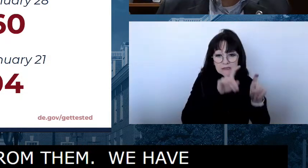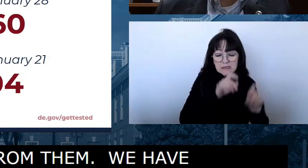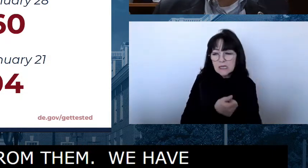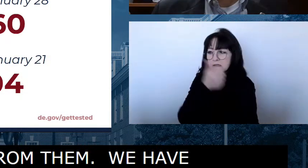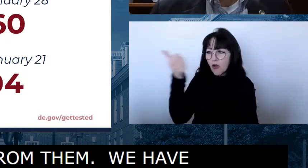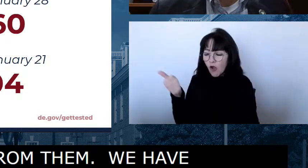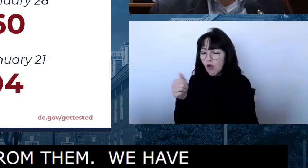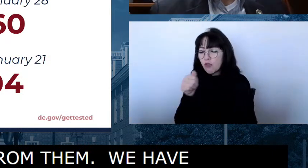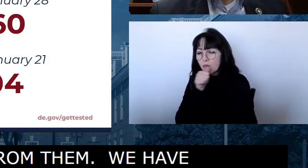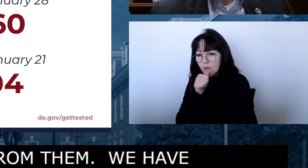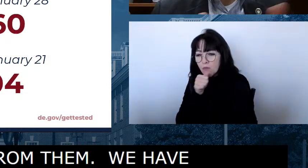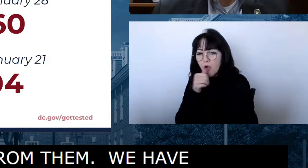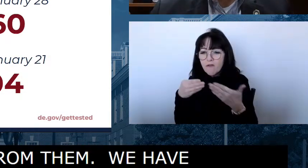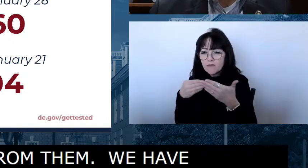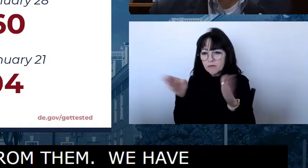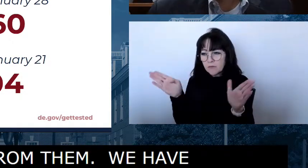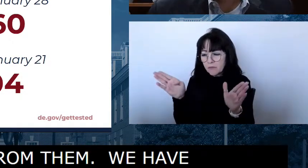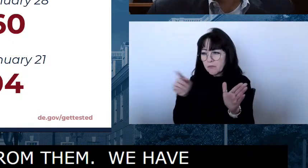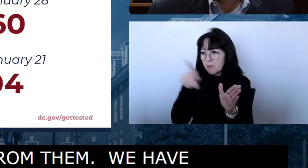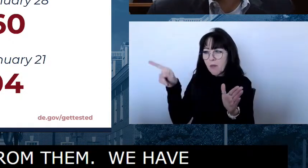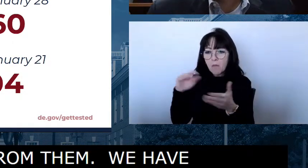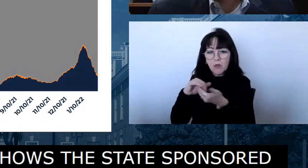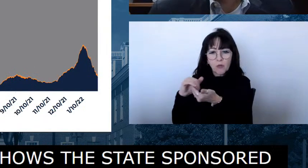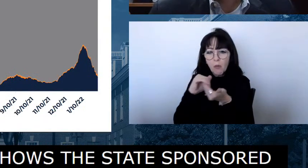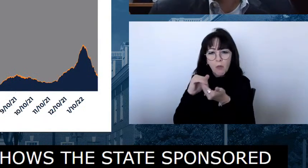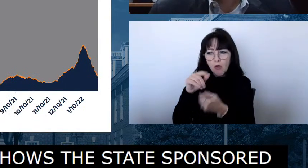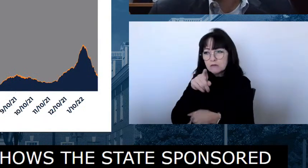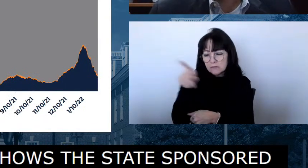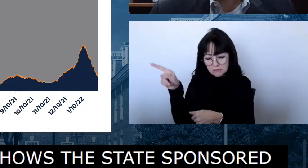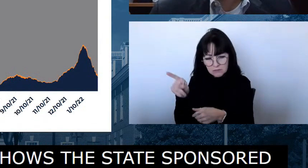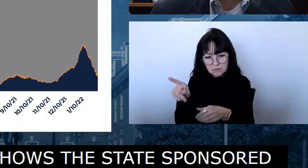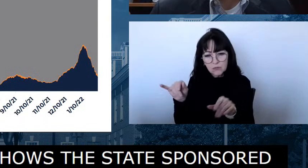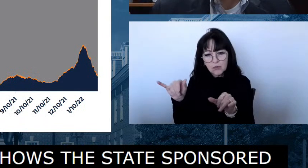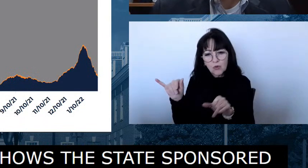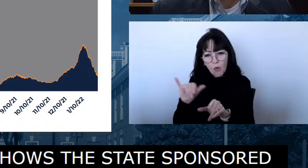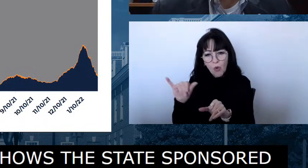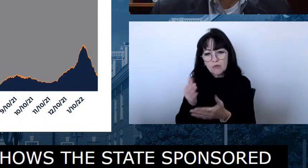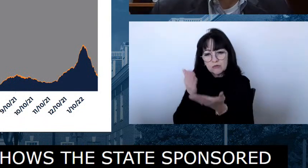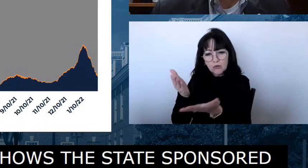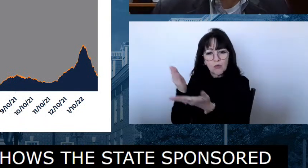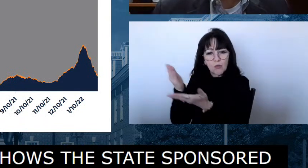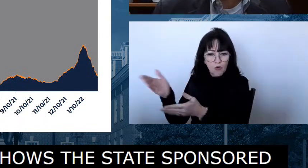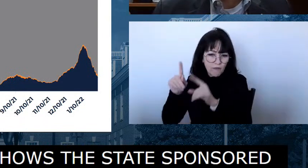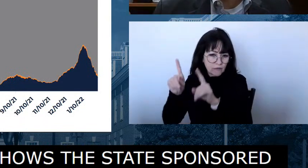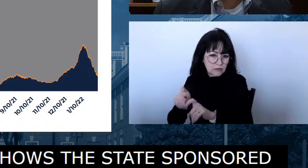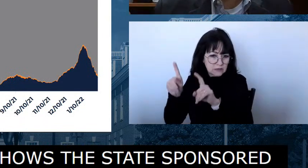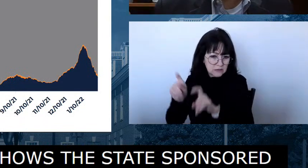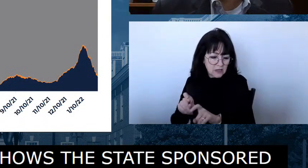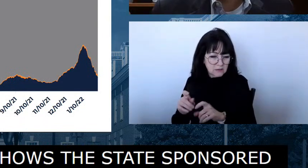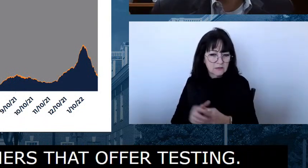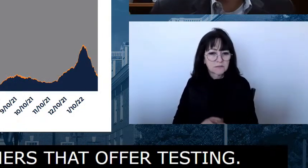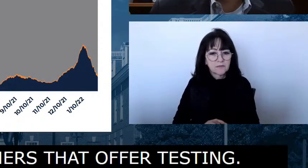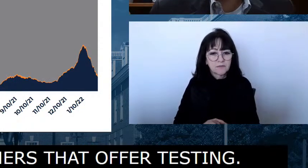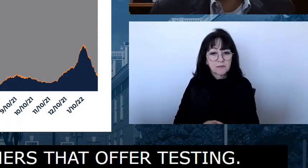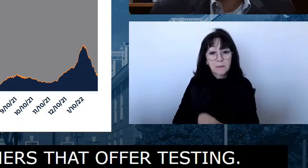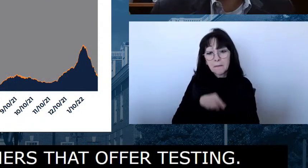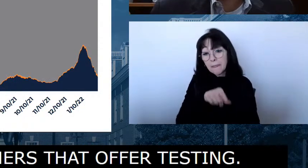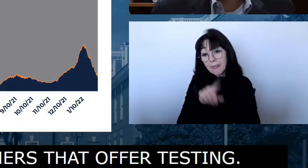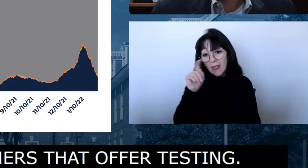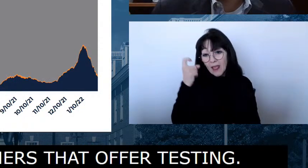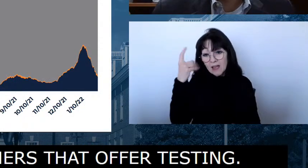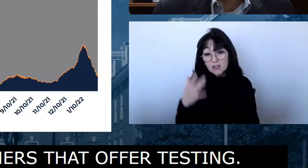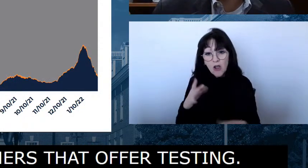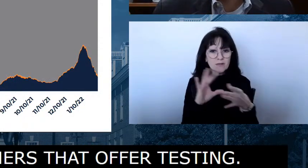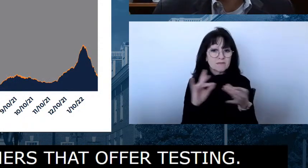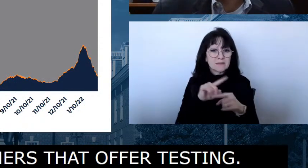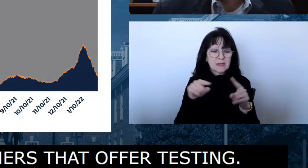then I'll kind of go from the testing over to what the governor also opened up with, and that was the hospitals. Again, much better this week than just 2 weeks ago